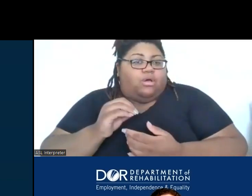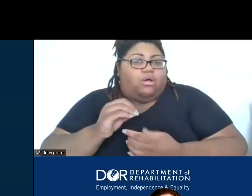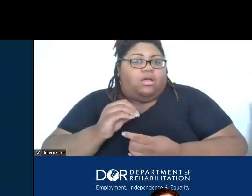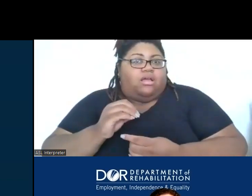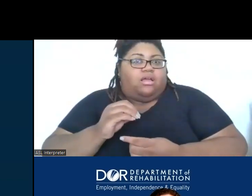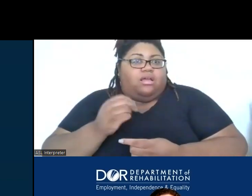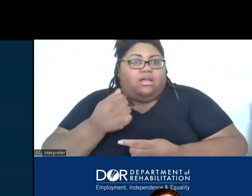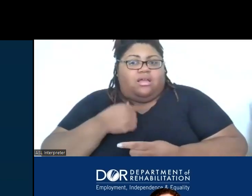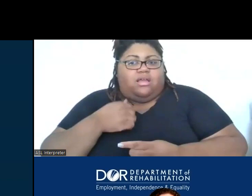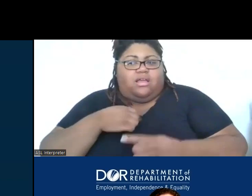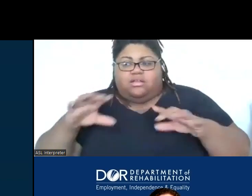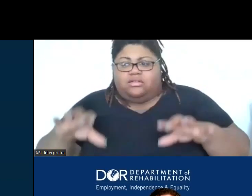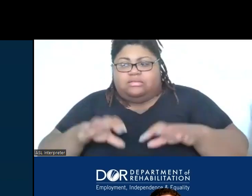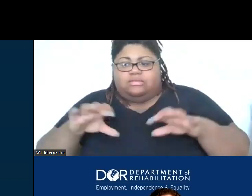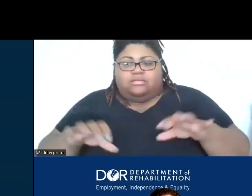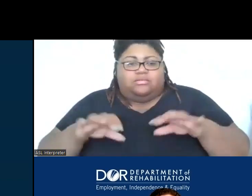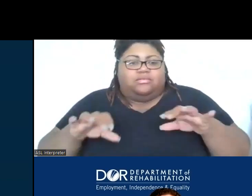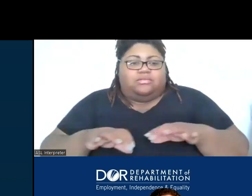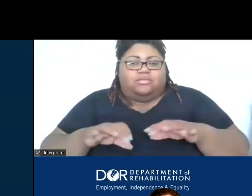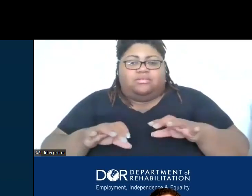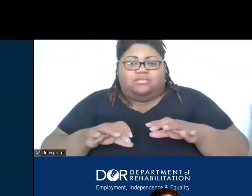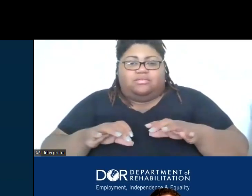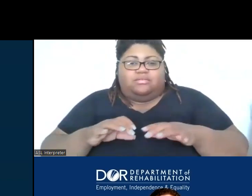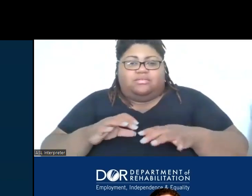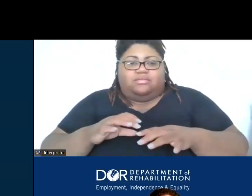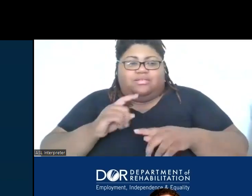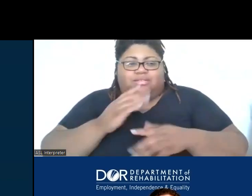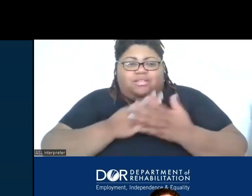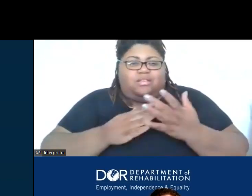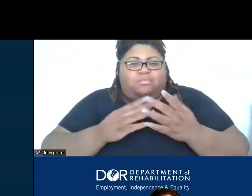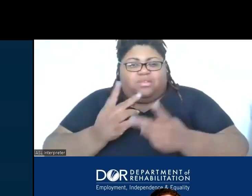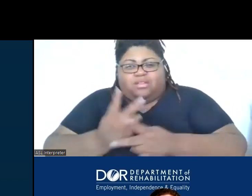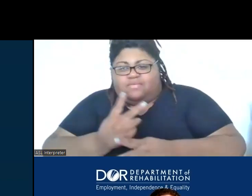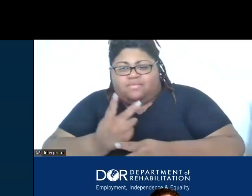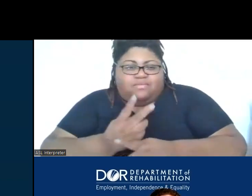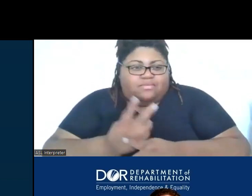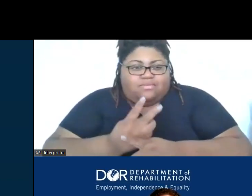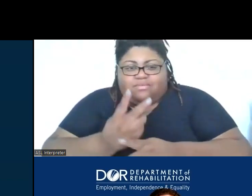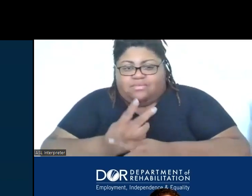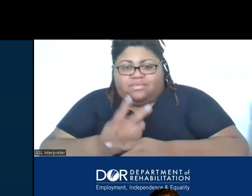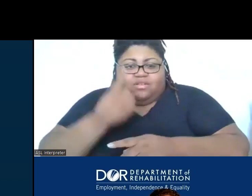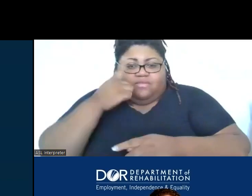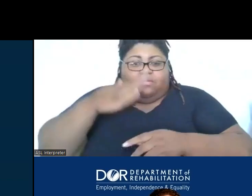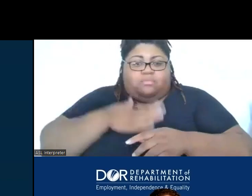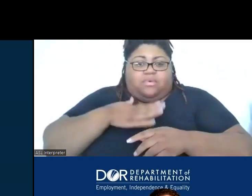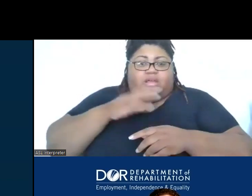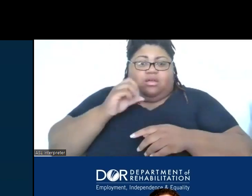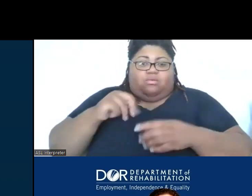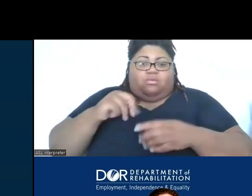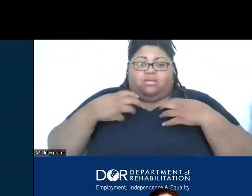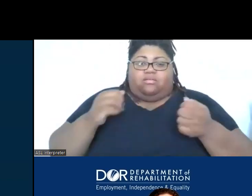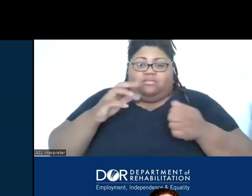did some very tricky navigation of my own healthcare system and with my own